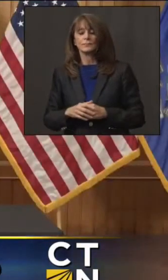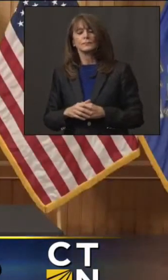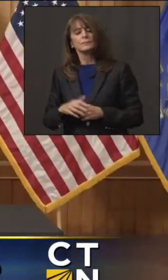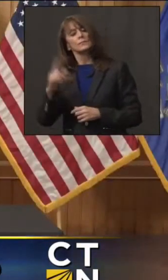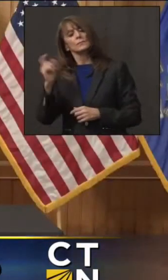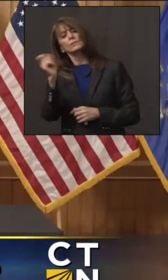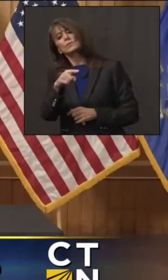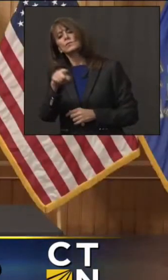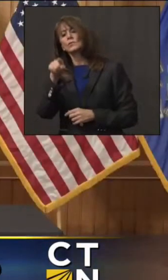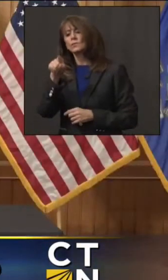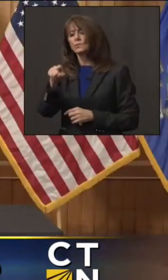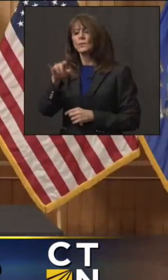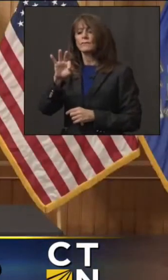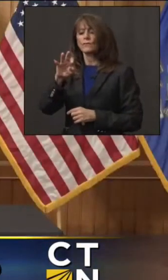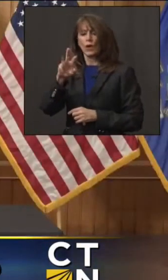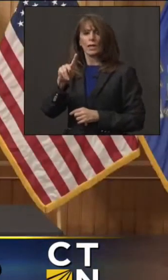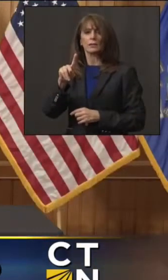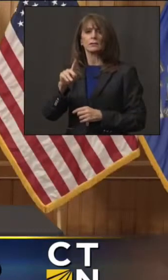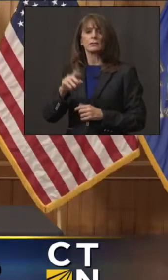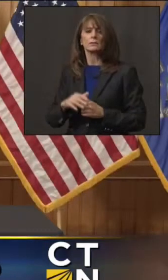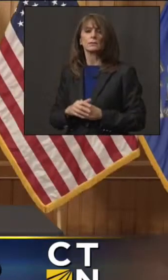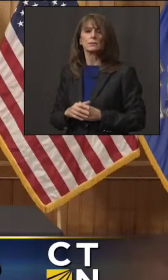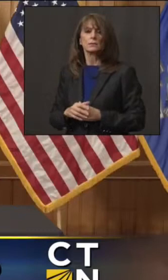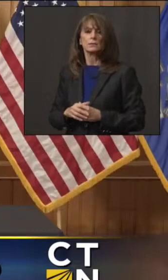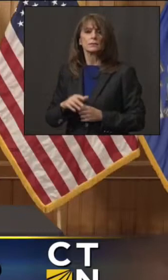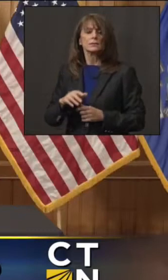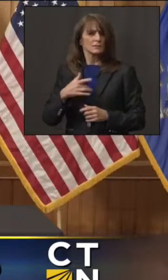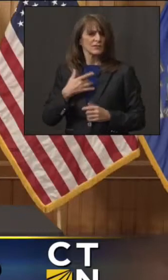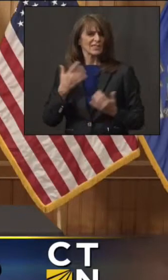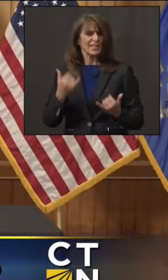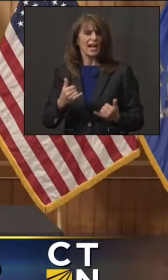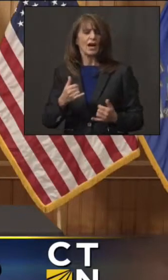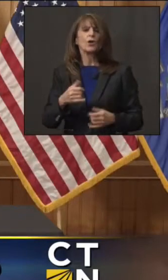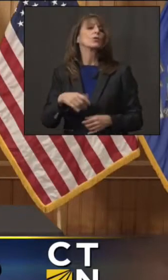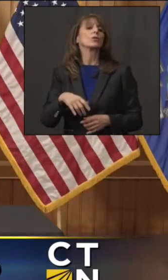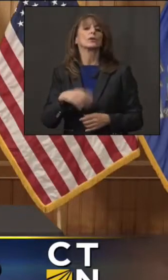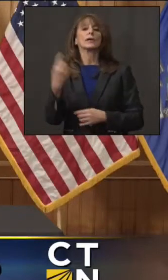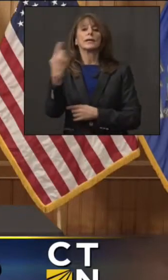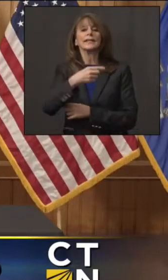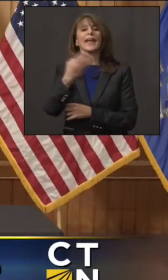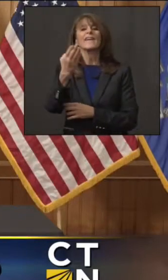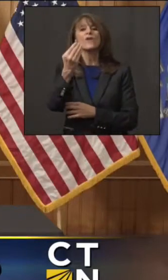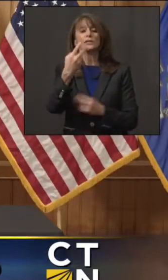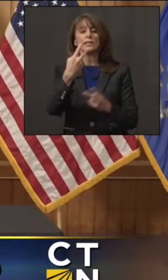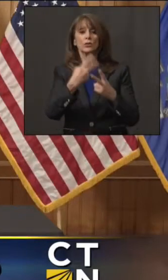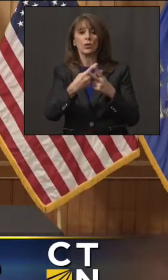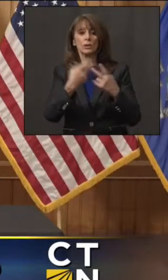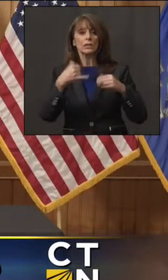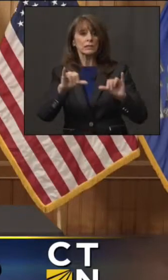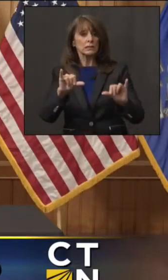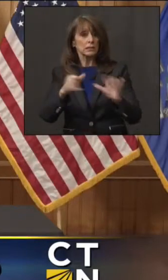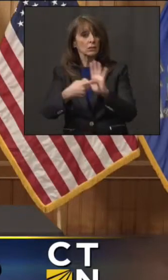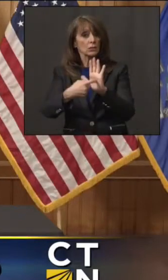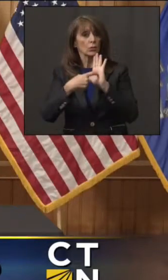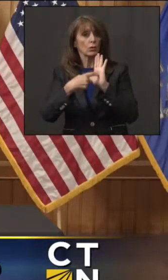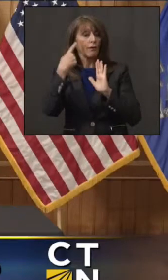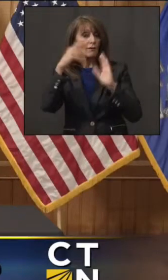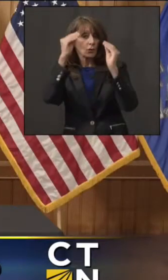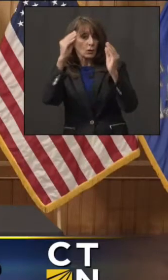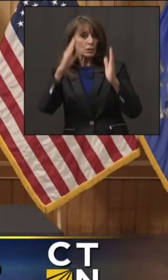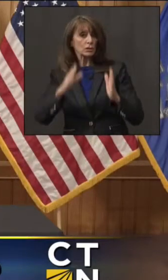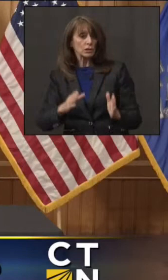and Fran. Is a 14-day quarantine still necessary specifically for teachers, given